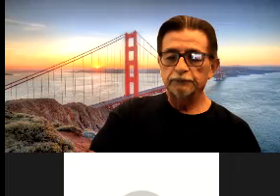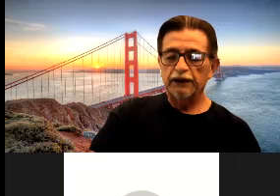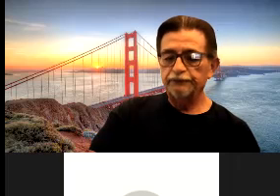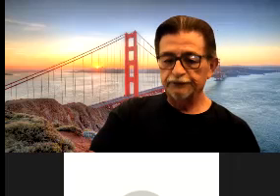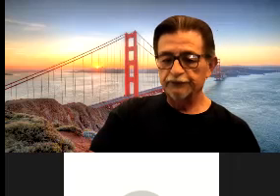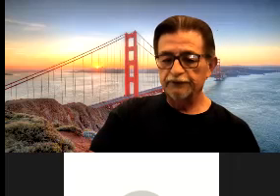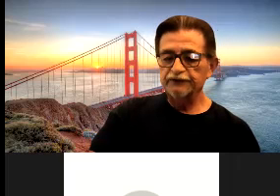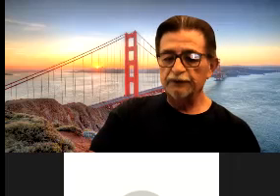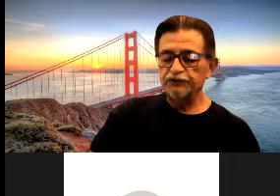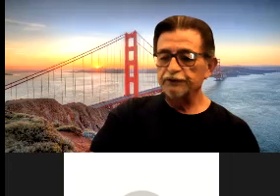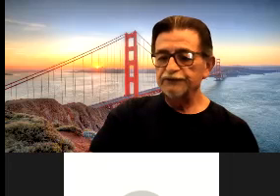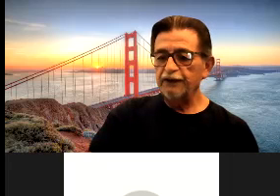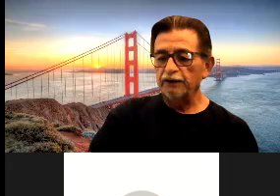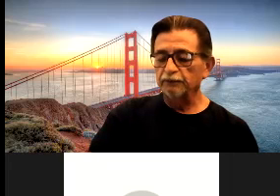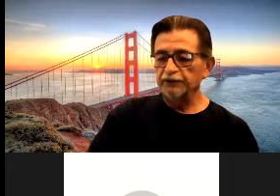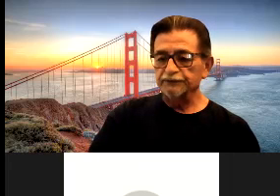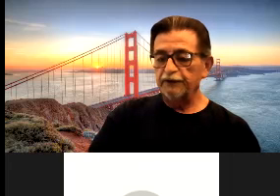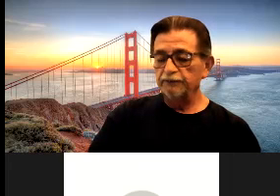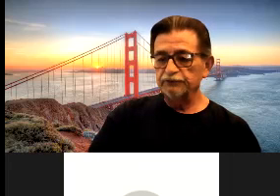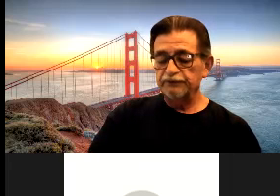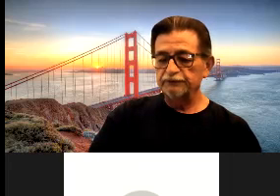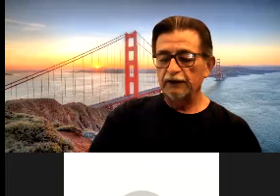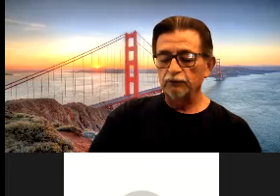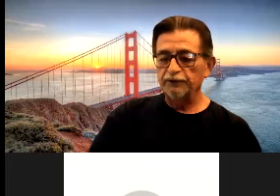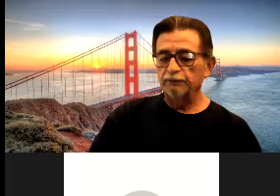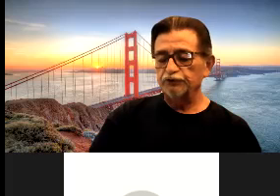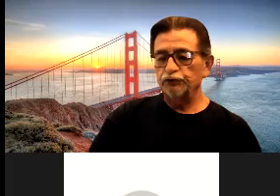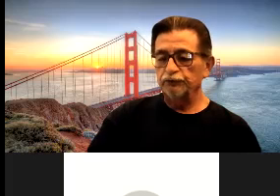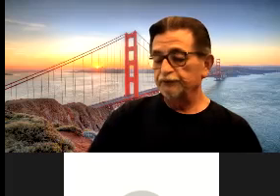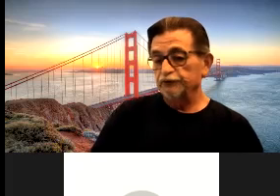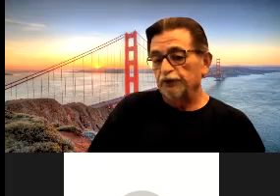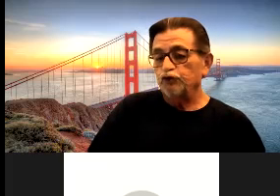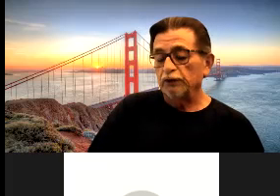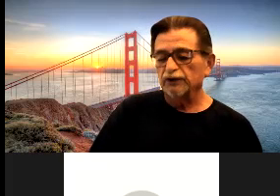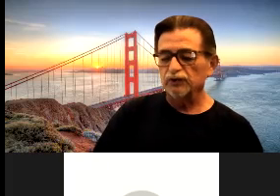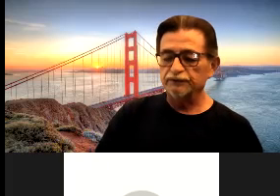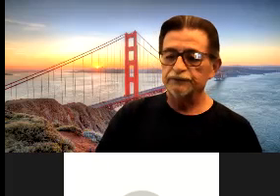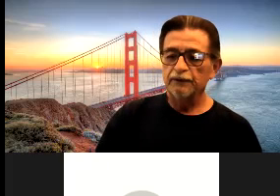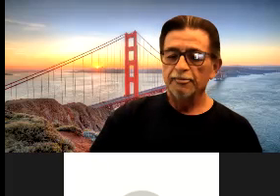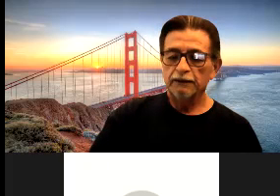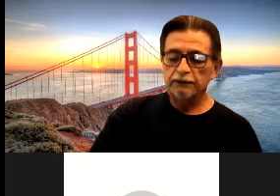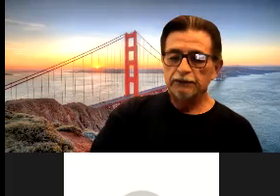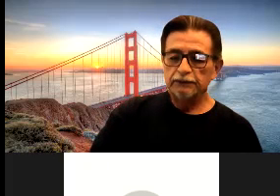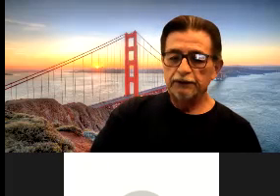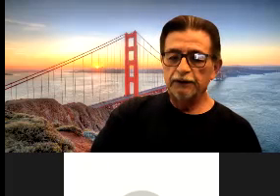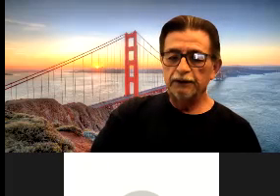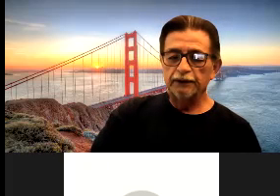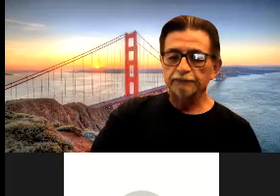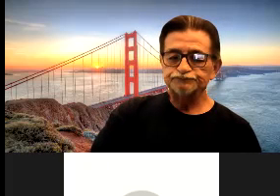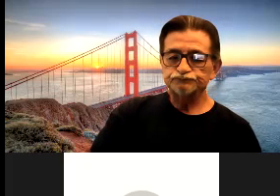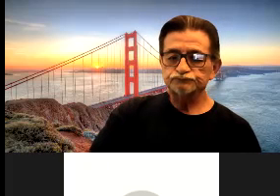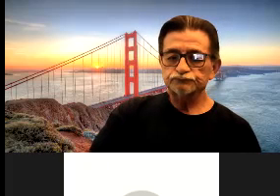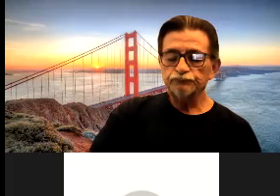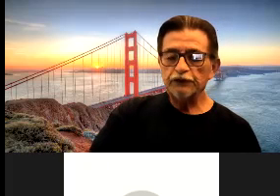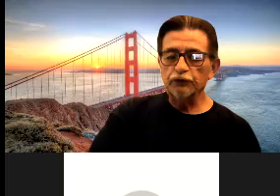Okay. And just an exception here is helium, because helium is element number 2, and there's only 2 electrons in